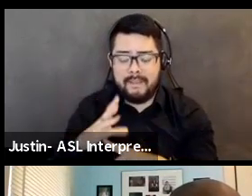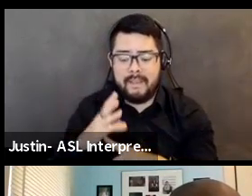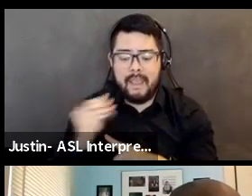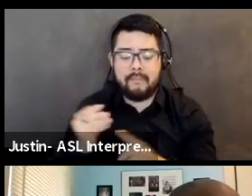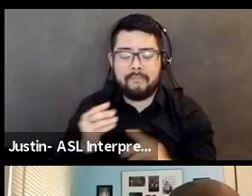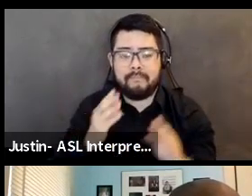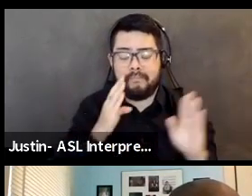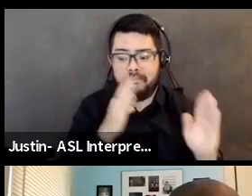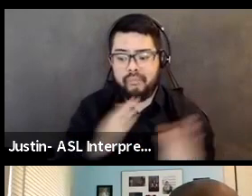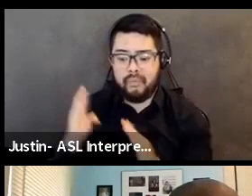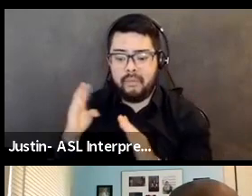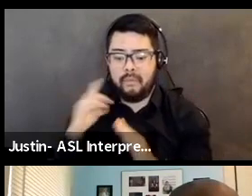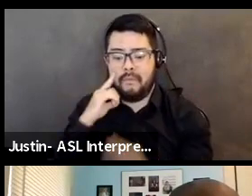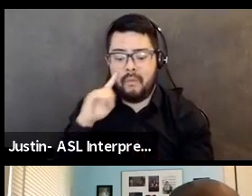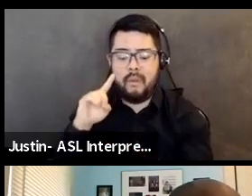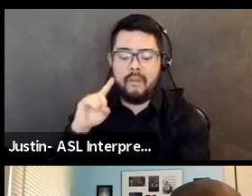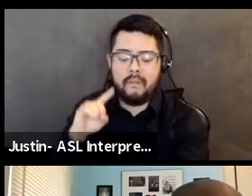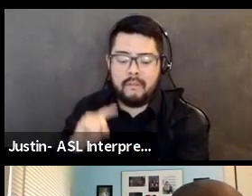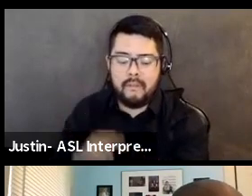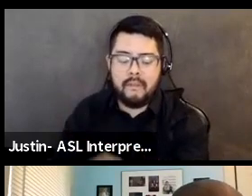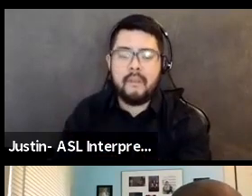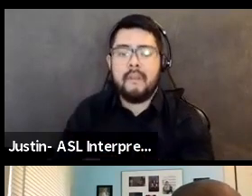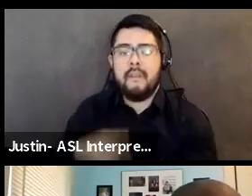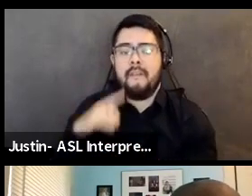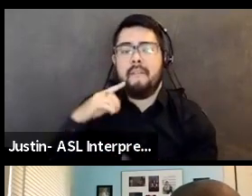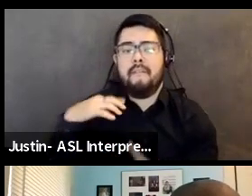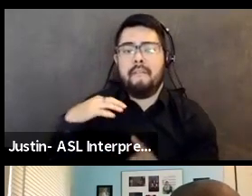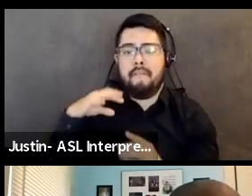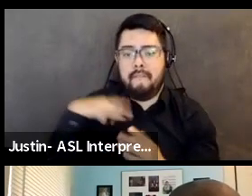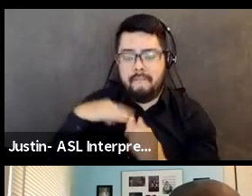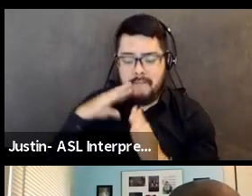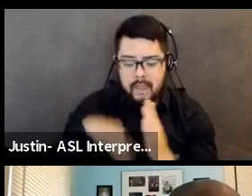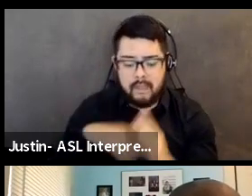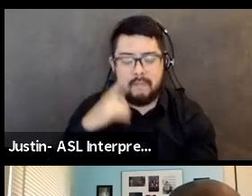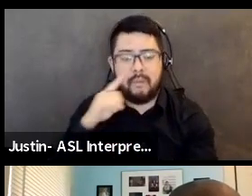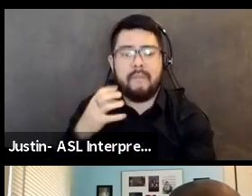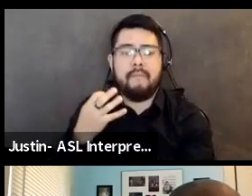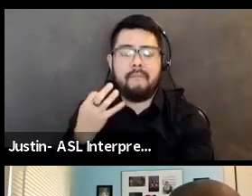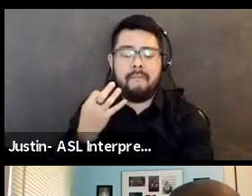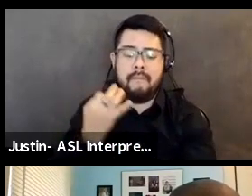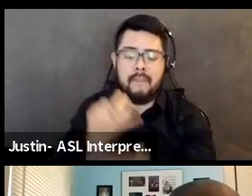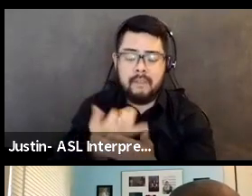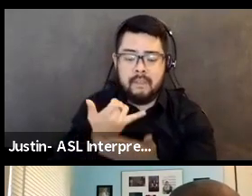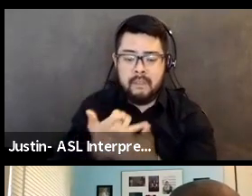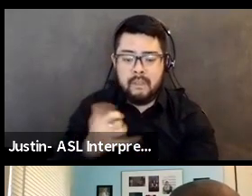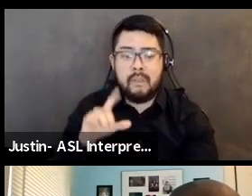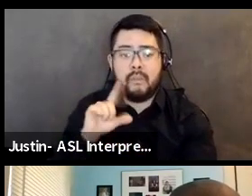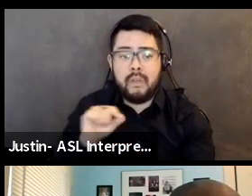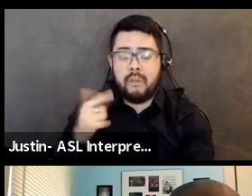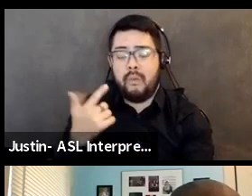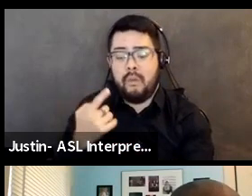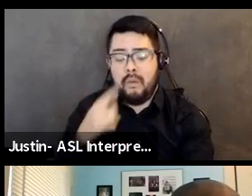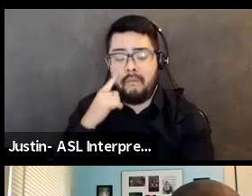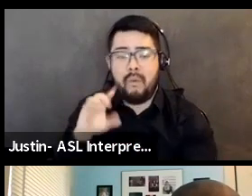filing of a controller's certificate for fiscal year 2021 for the capital improvement for capital